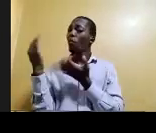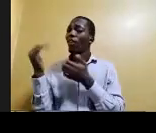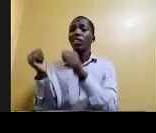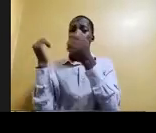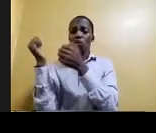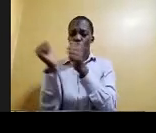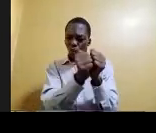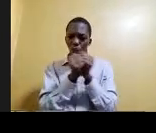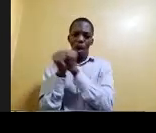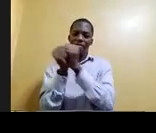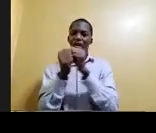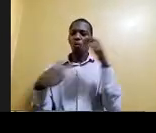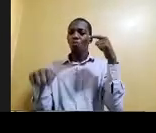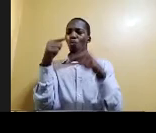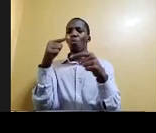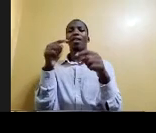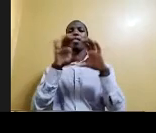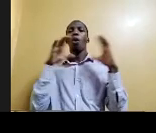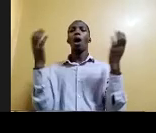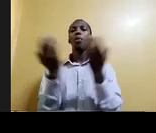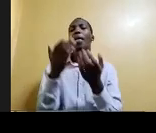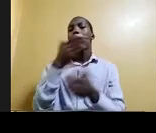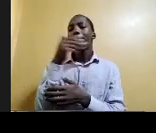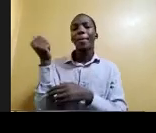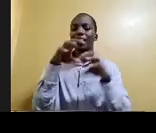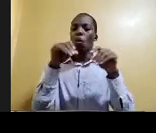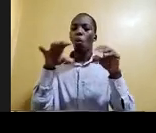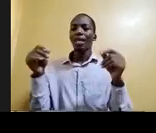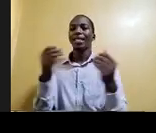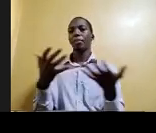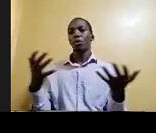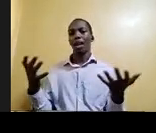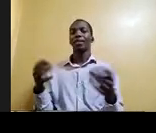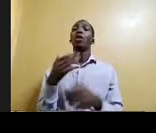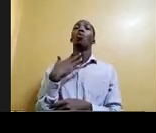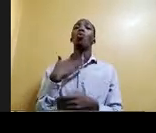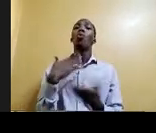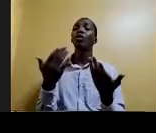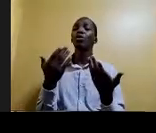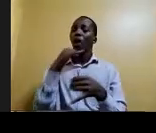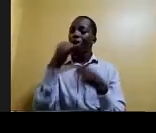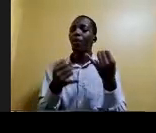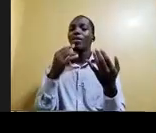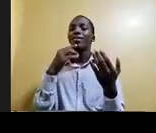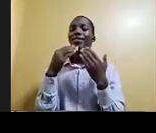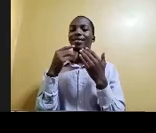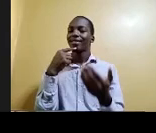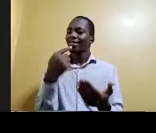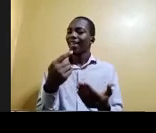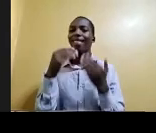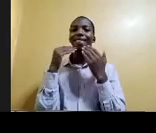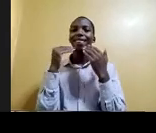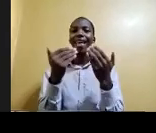world with our best quality products. Next slide. I just wanted to end by saying gracias, thank you, merci, merci, obrigado, thank